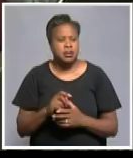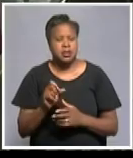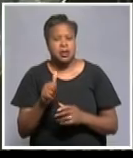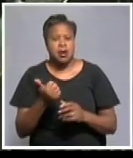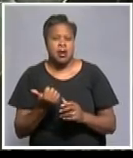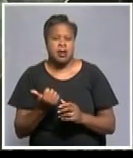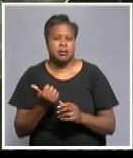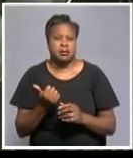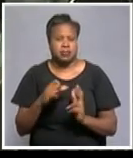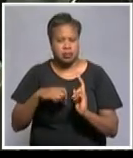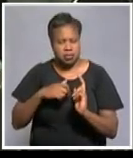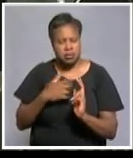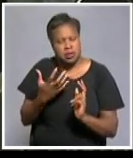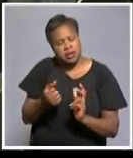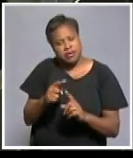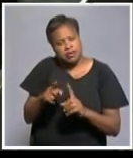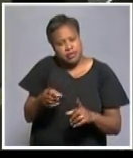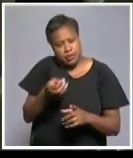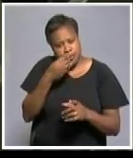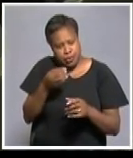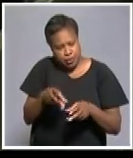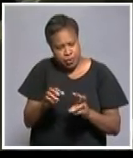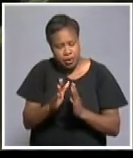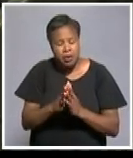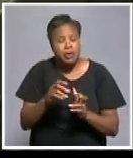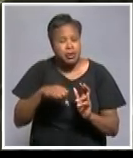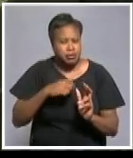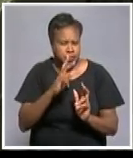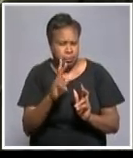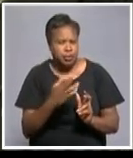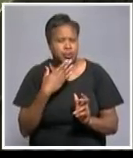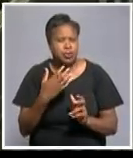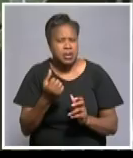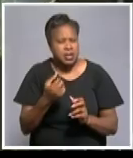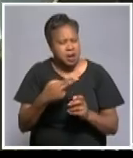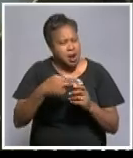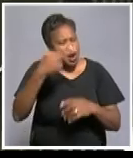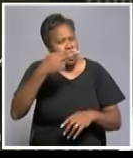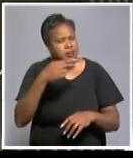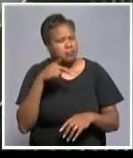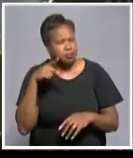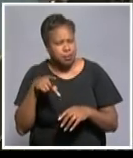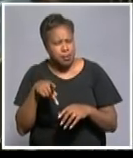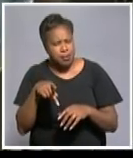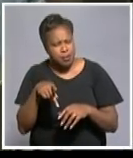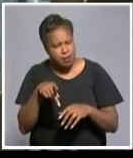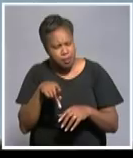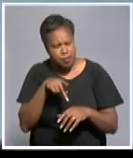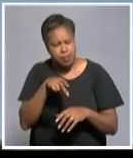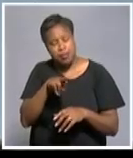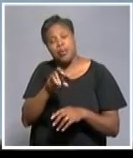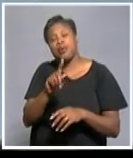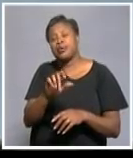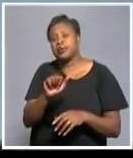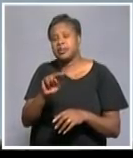requirements. I'm here referring to, for example, patients who will need high-protein diet. These are patients like